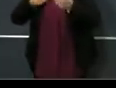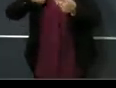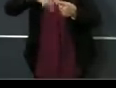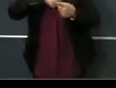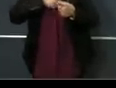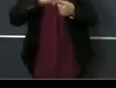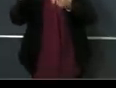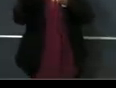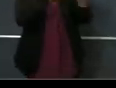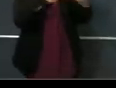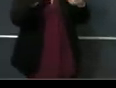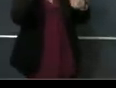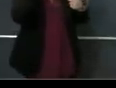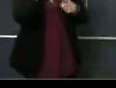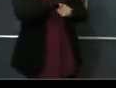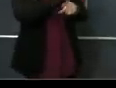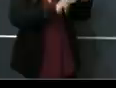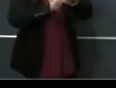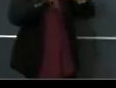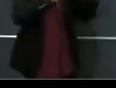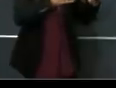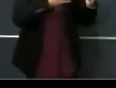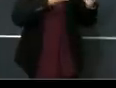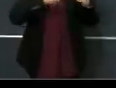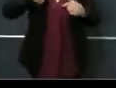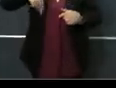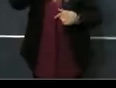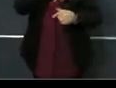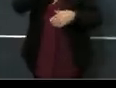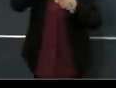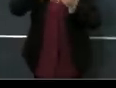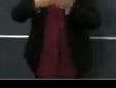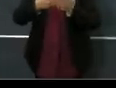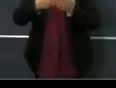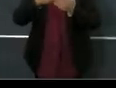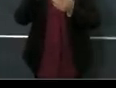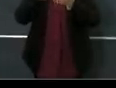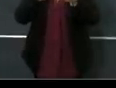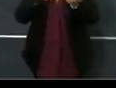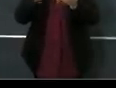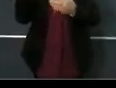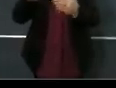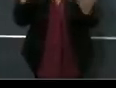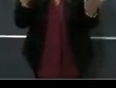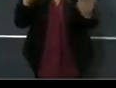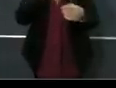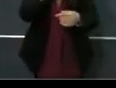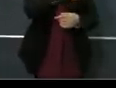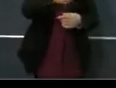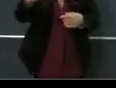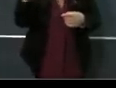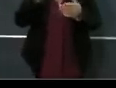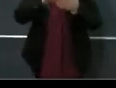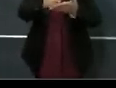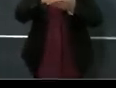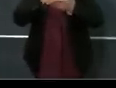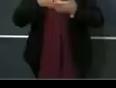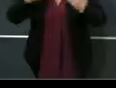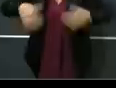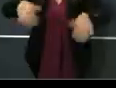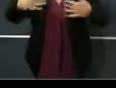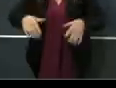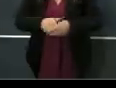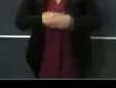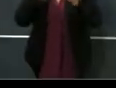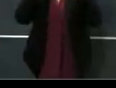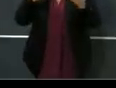really pull together in every sector, help where we can. I do want to thank the governor's staff. You heard reference to Benchita, who's been a great partner,